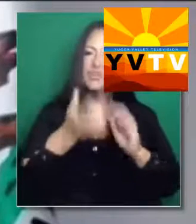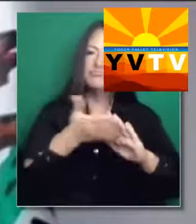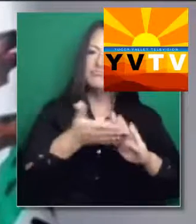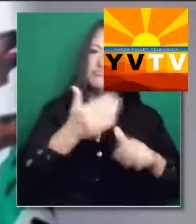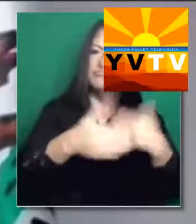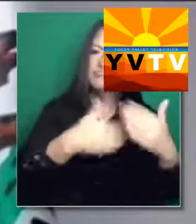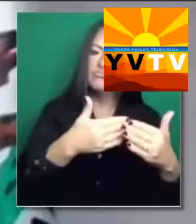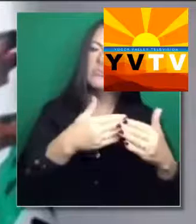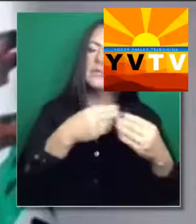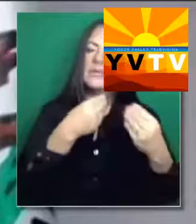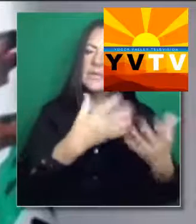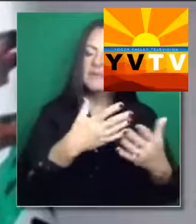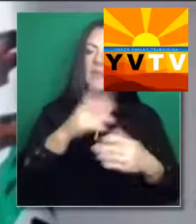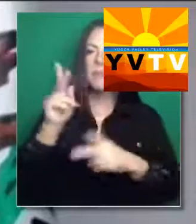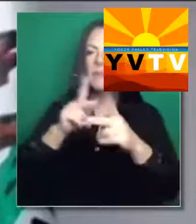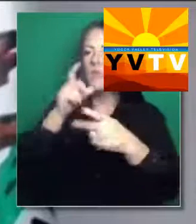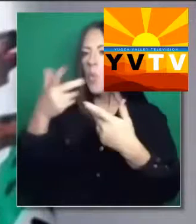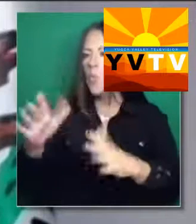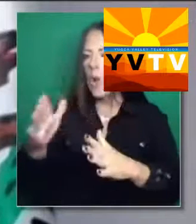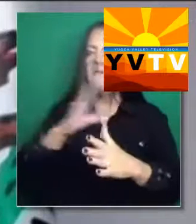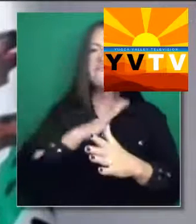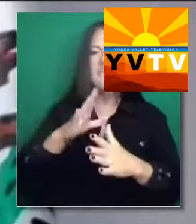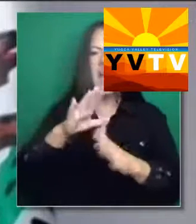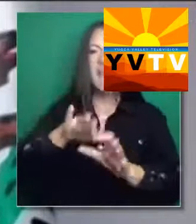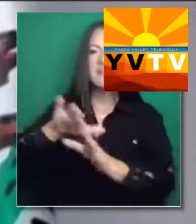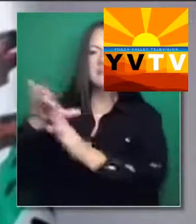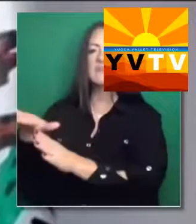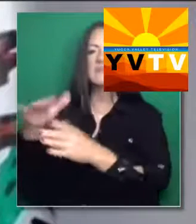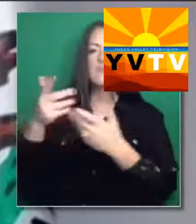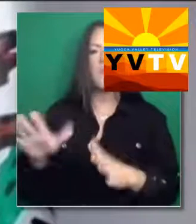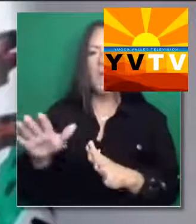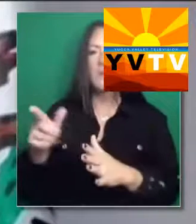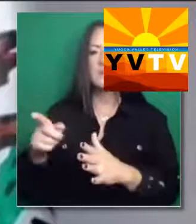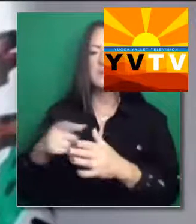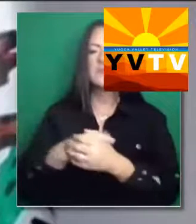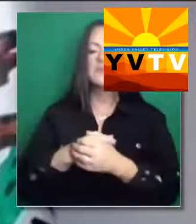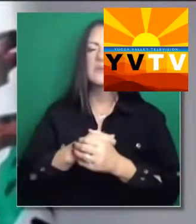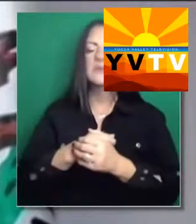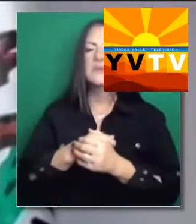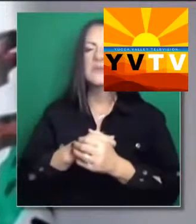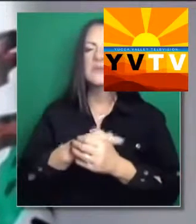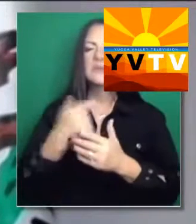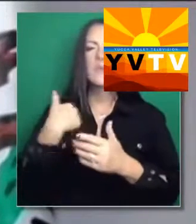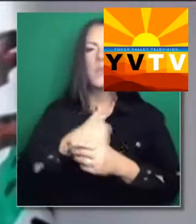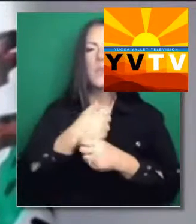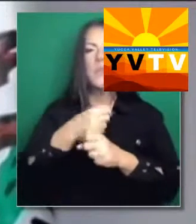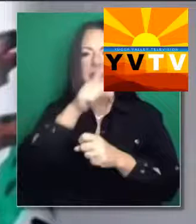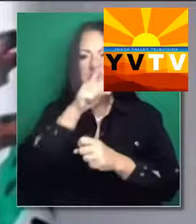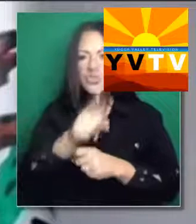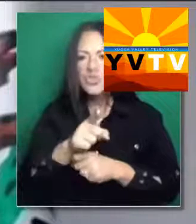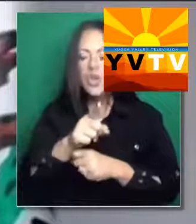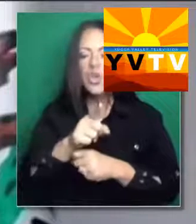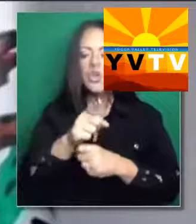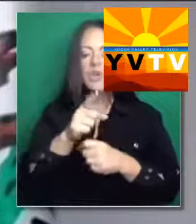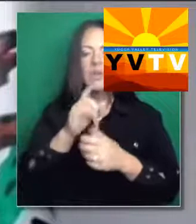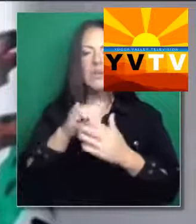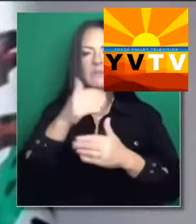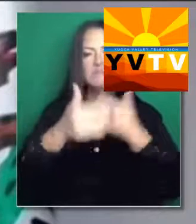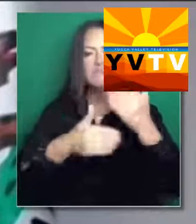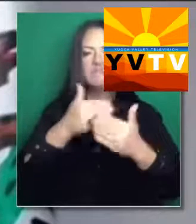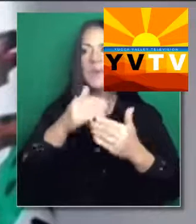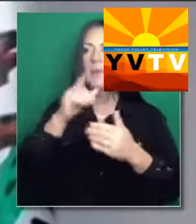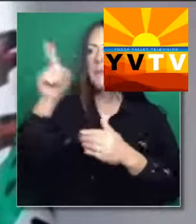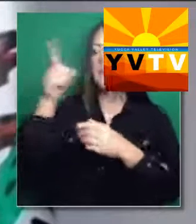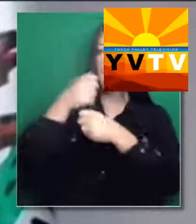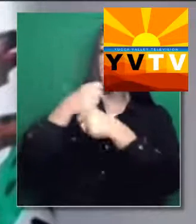a logistics one or one of issues with in any significant way with the manufacturers